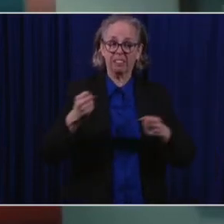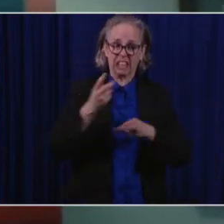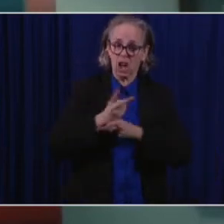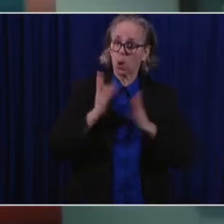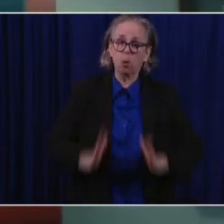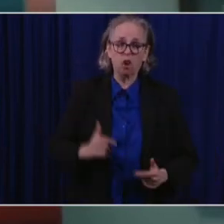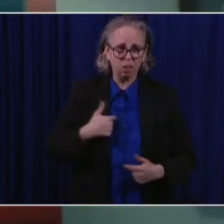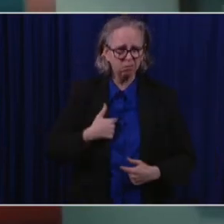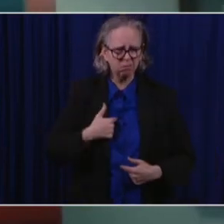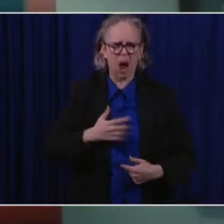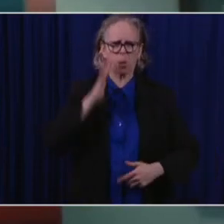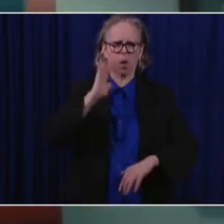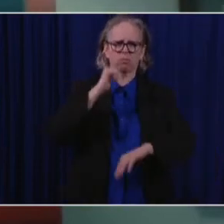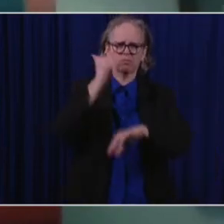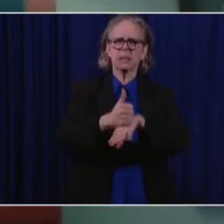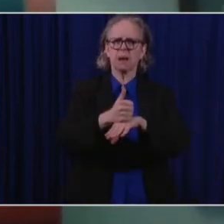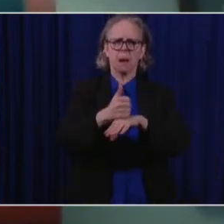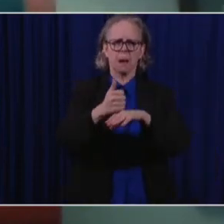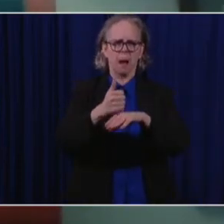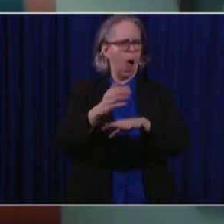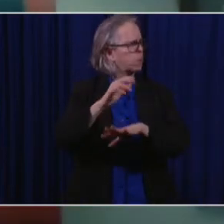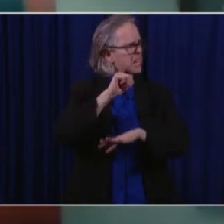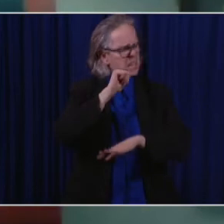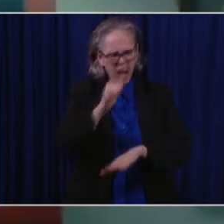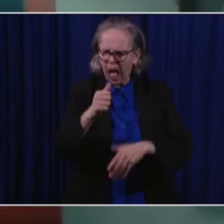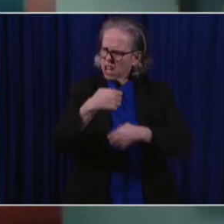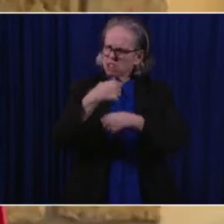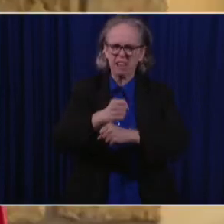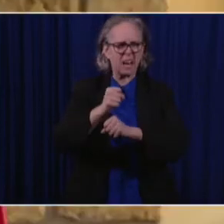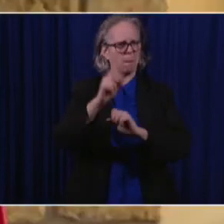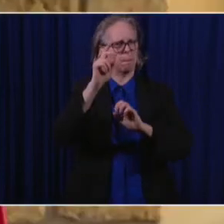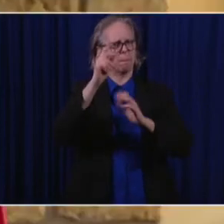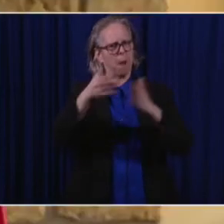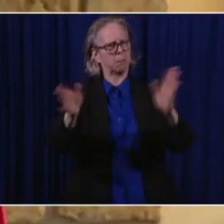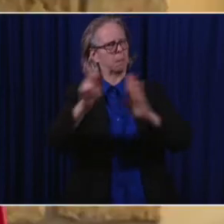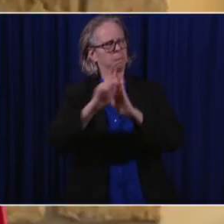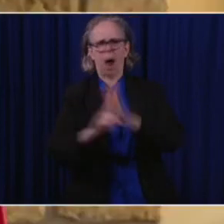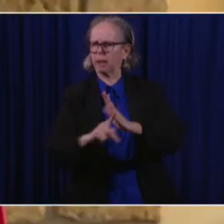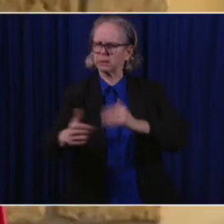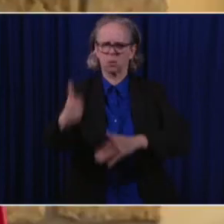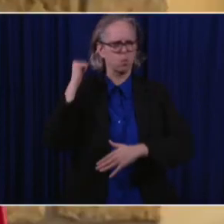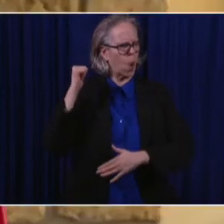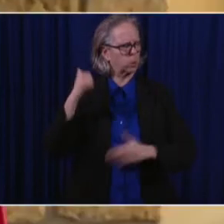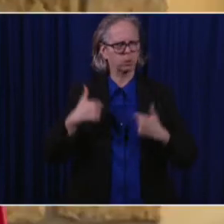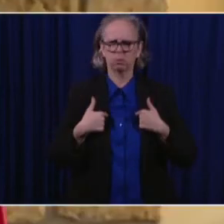to provide information and help people understand what our current reality is.